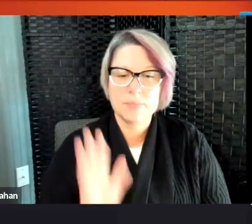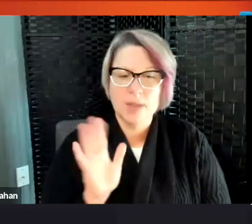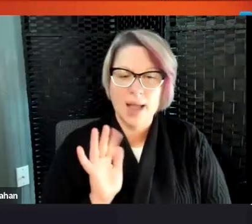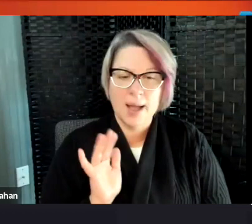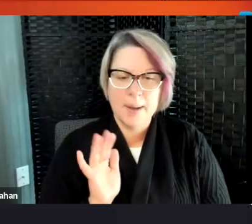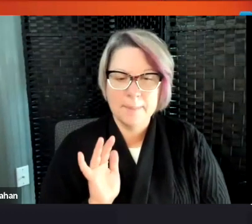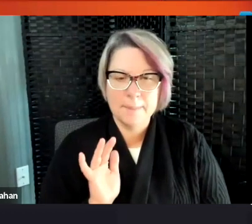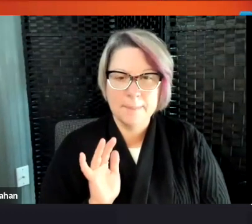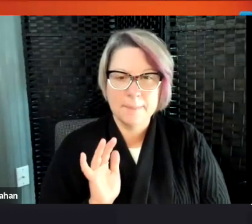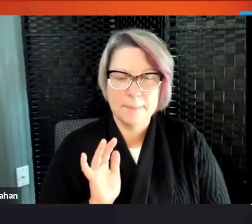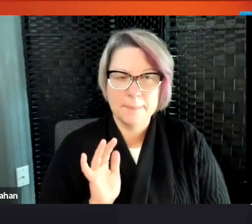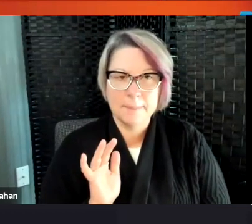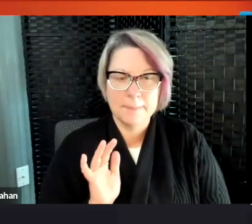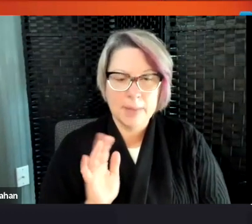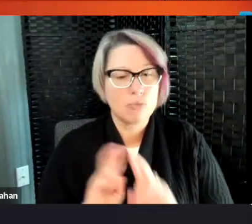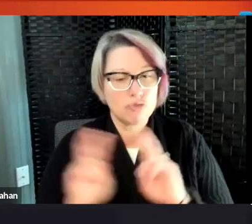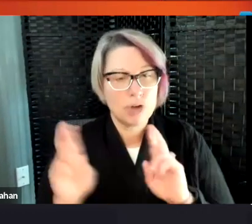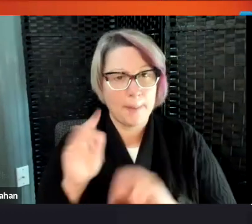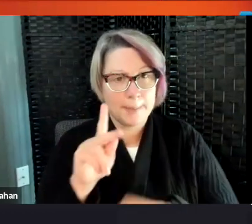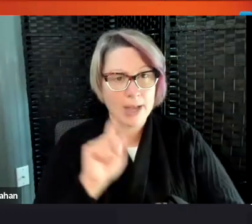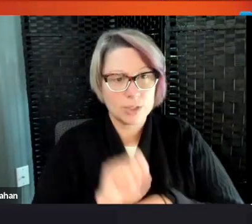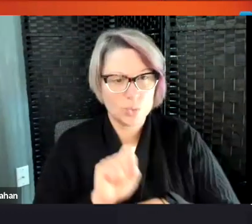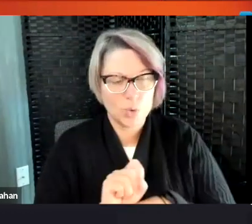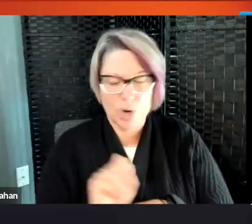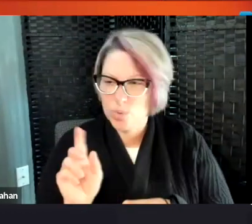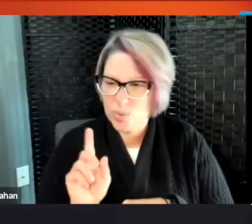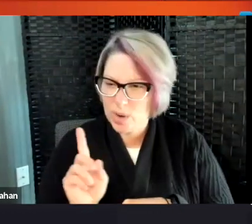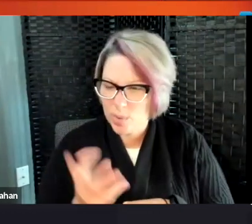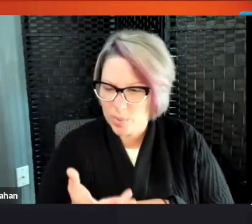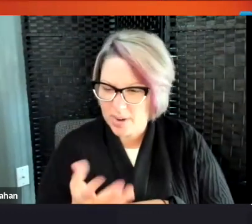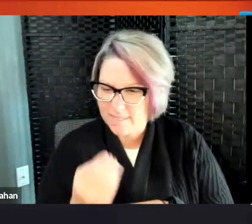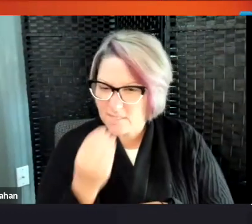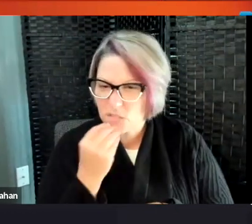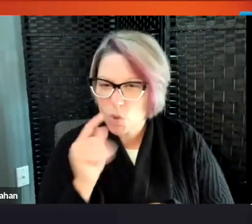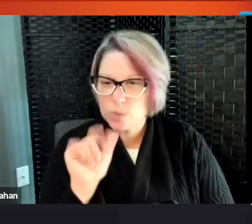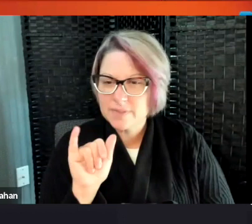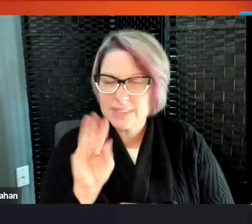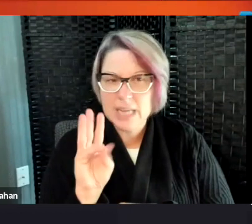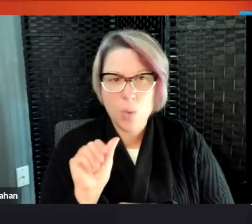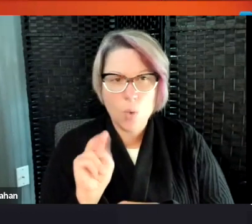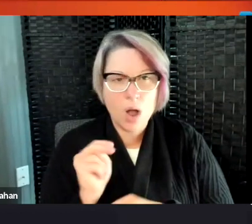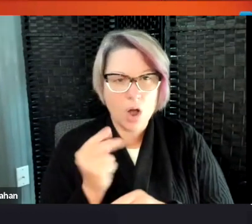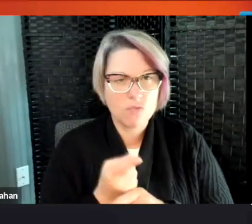Alright, I'm ready to get back to work. So where were we? Foods of Taiwan, right?